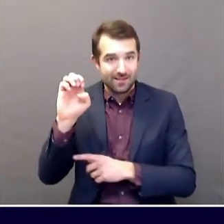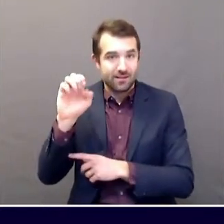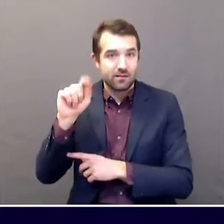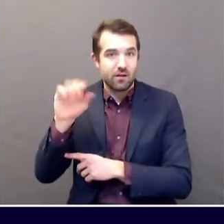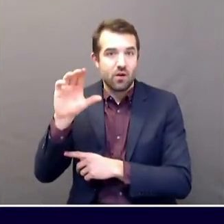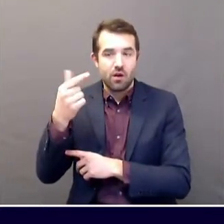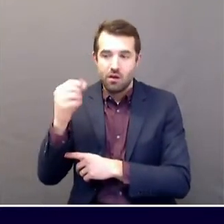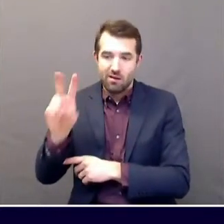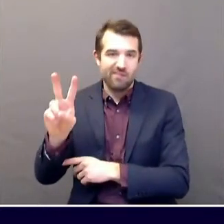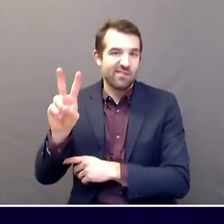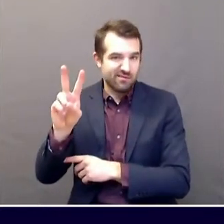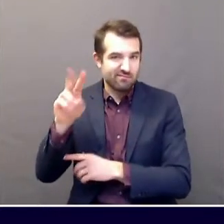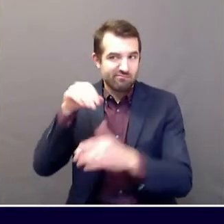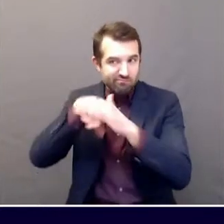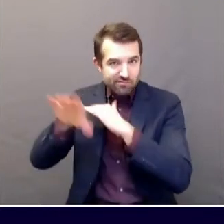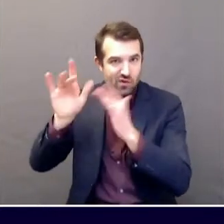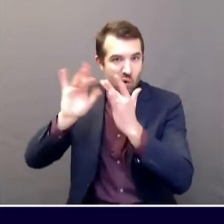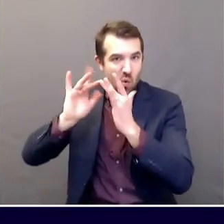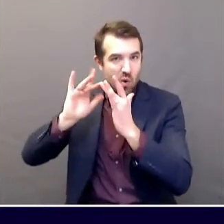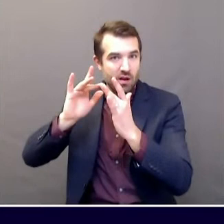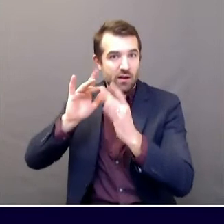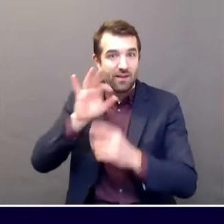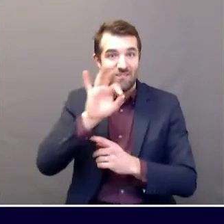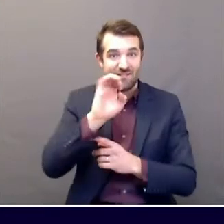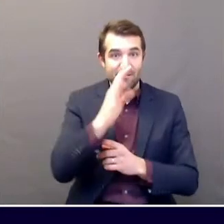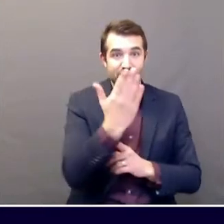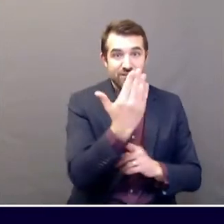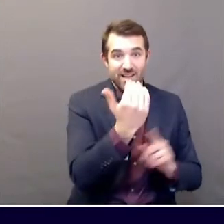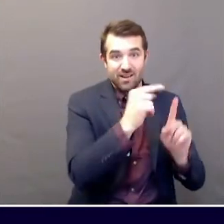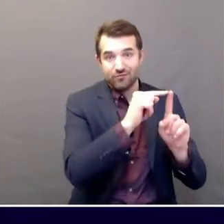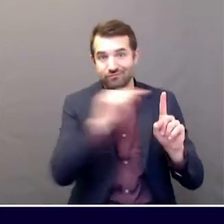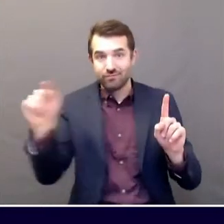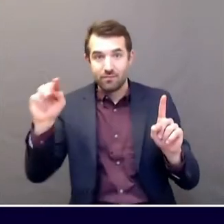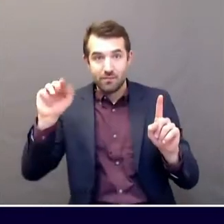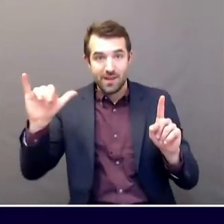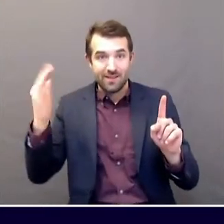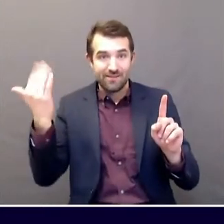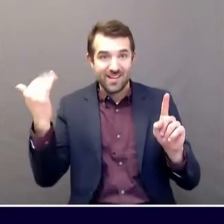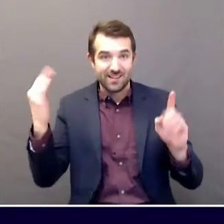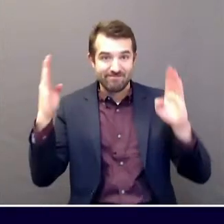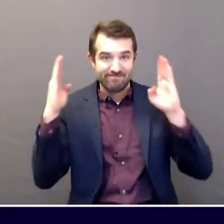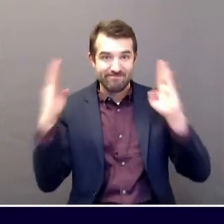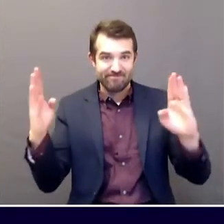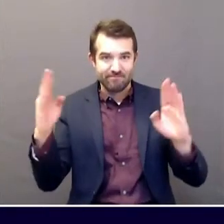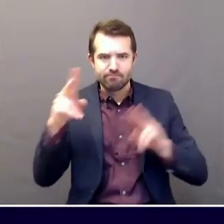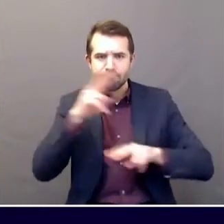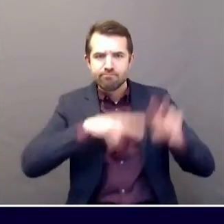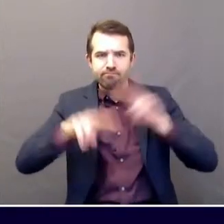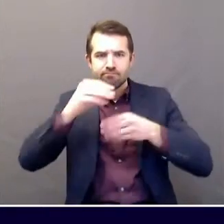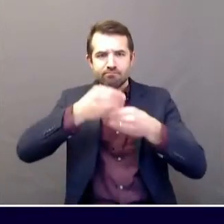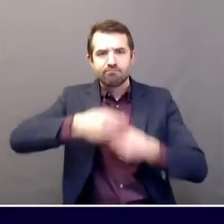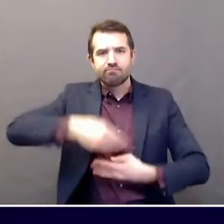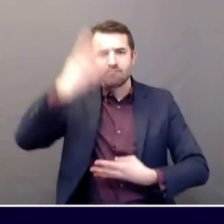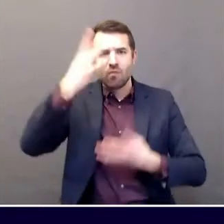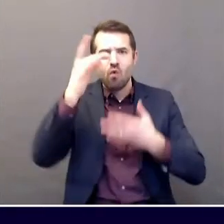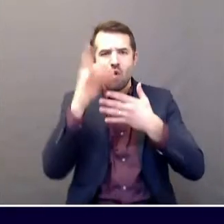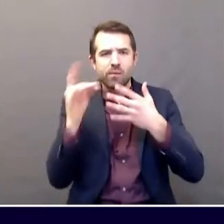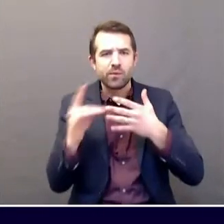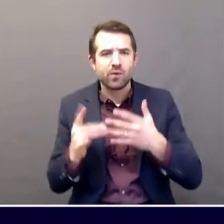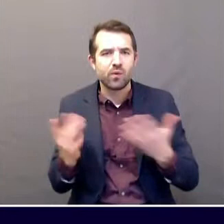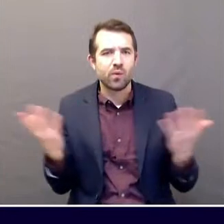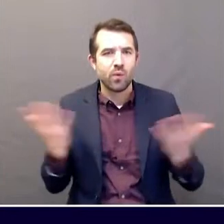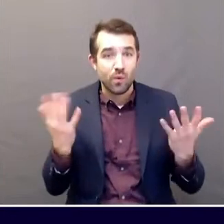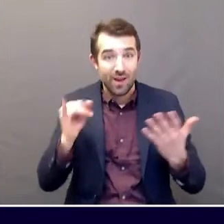from February 15th to May 15th to learn about coverage options, find local assistance in navigating